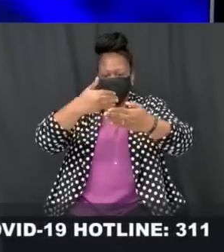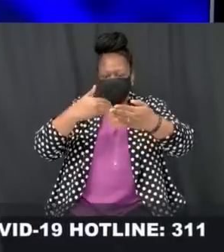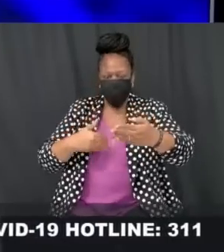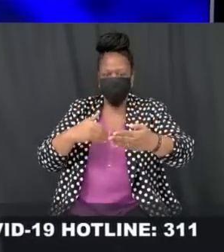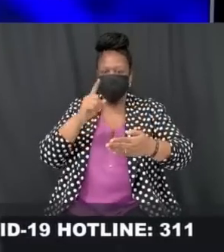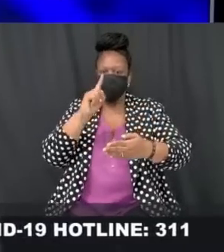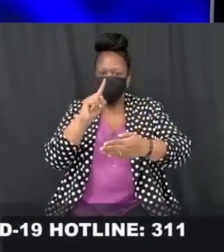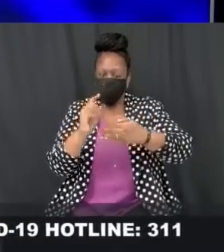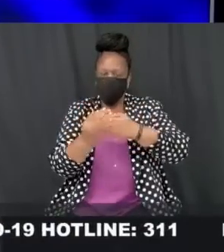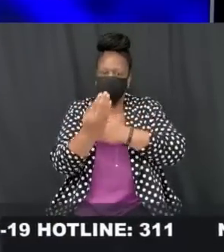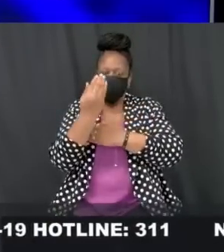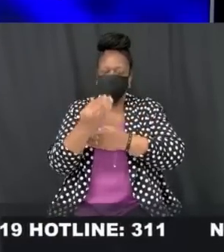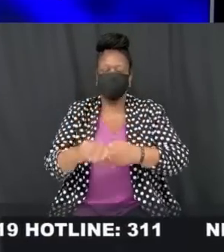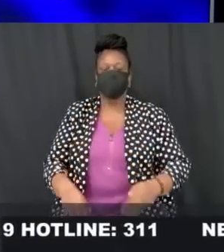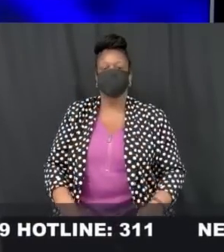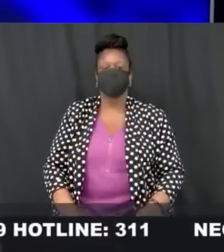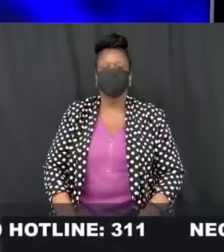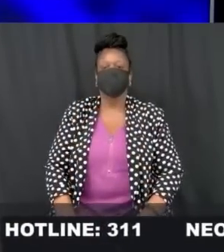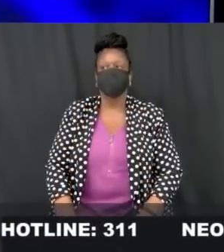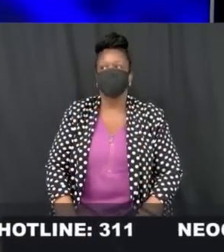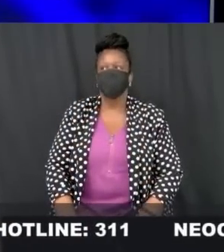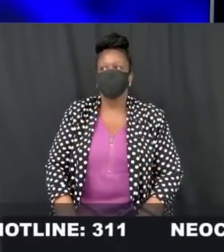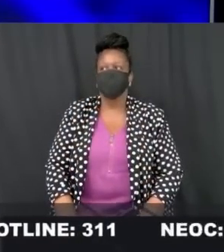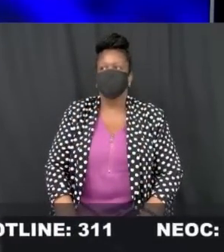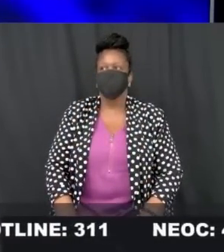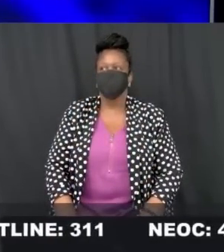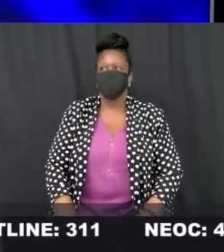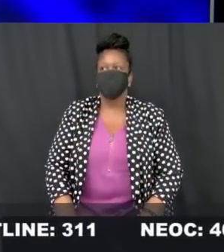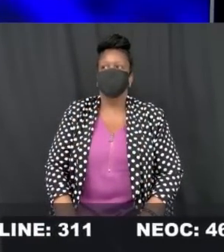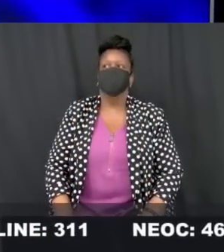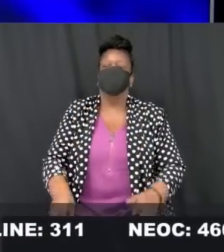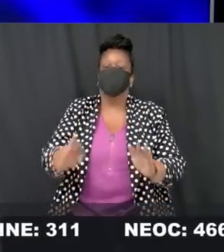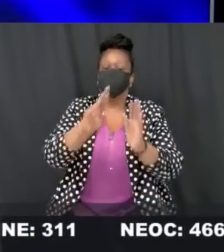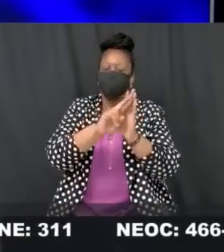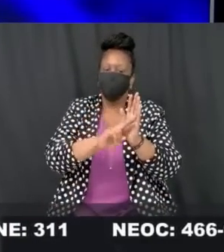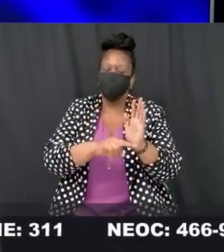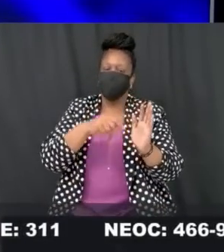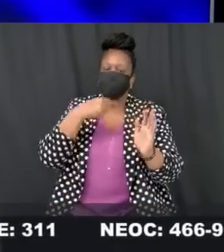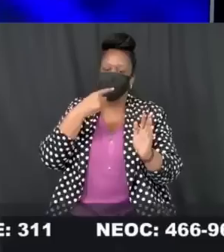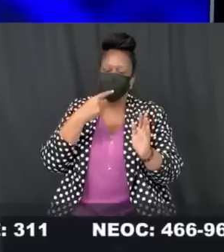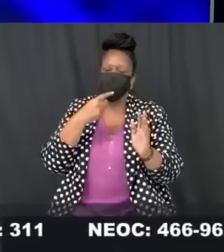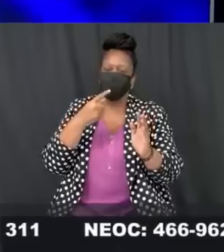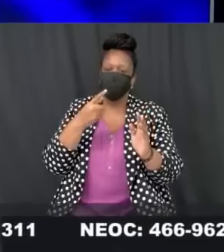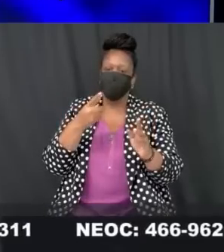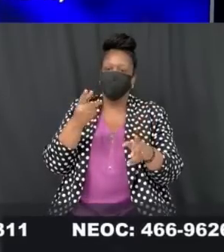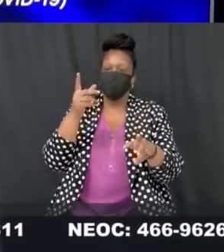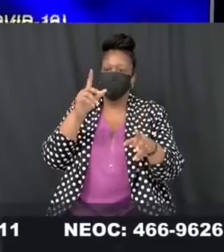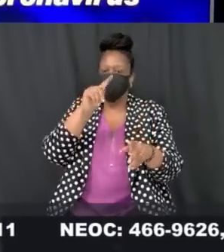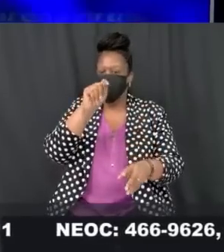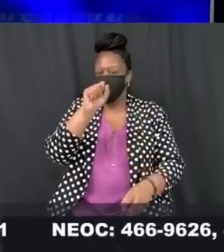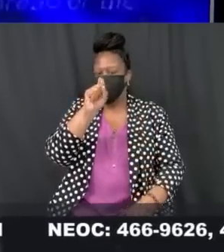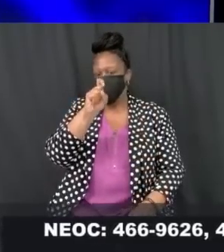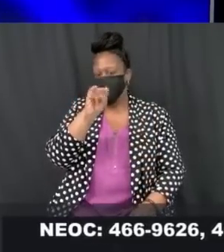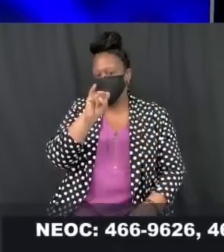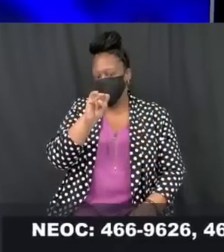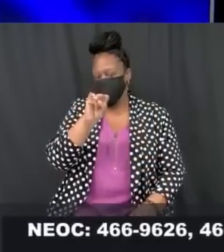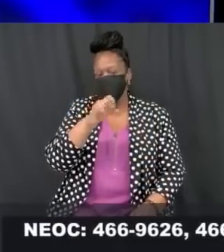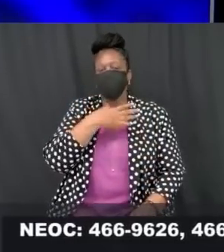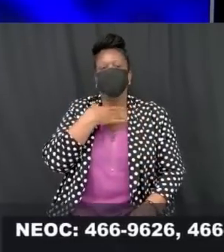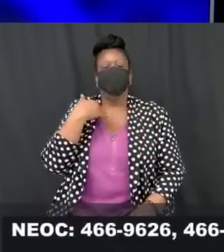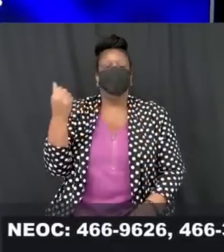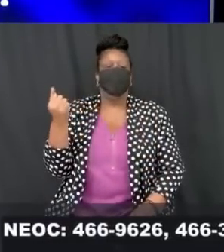Regulation 11.1 permits taxis, omnibuses, and passenger ferries to operate at full